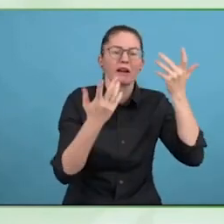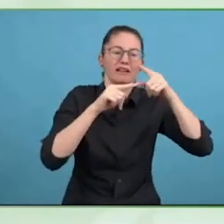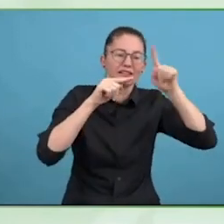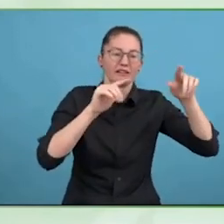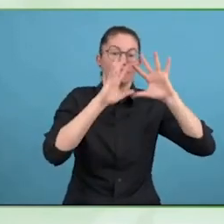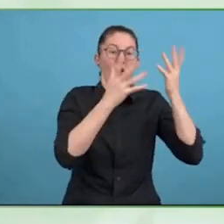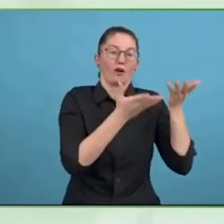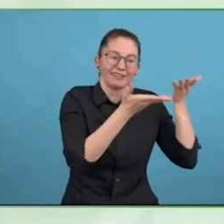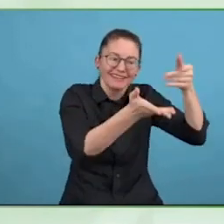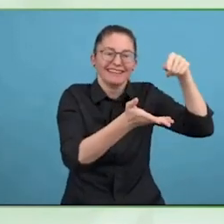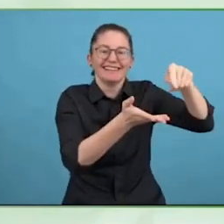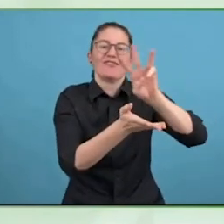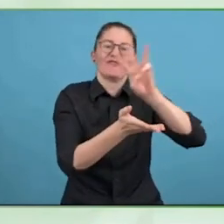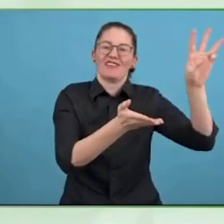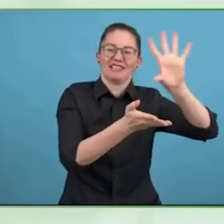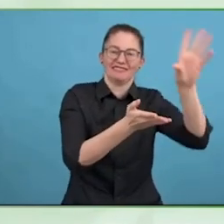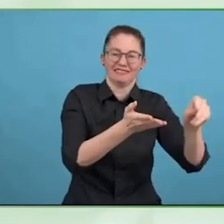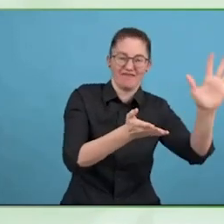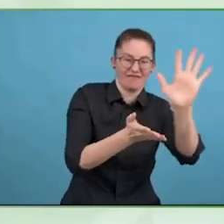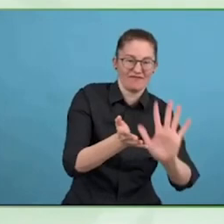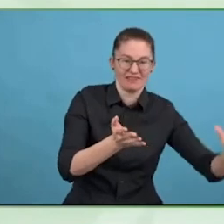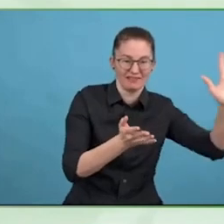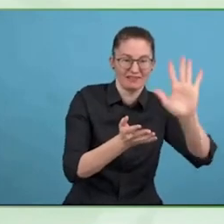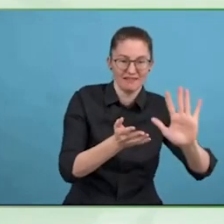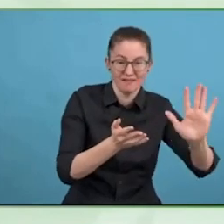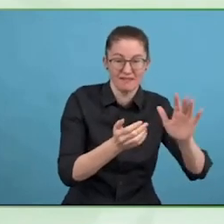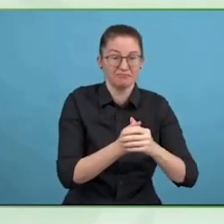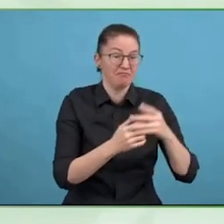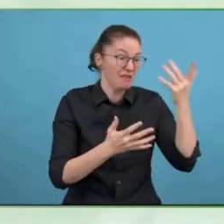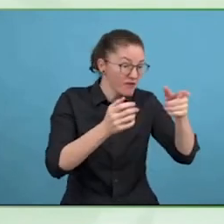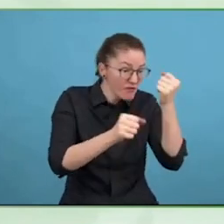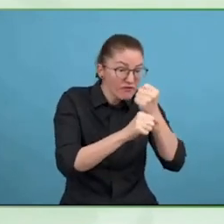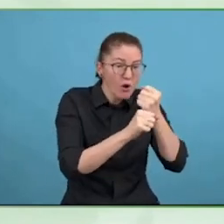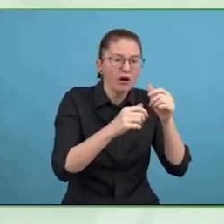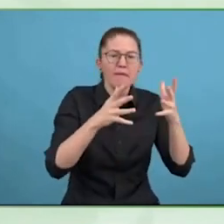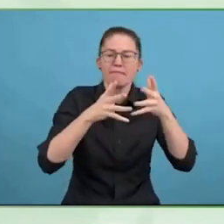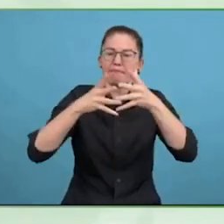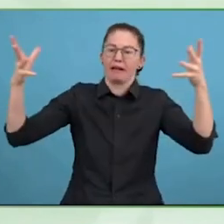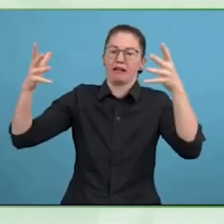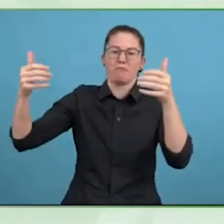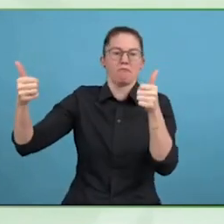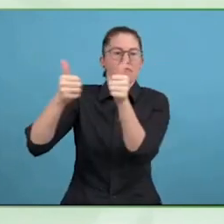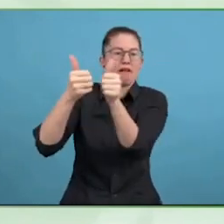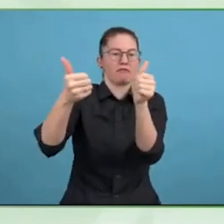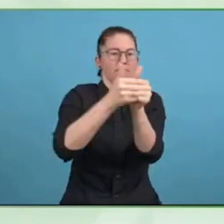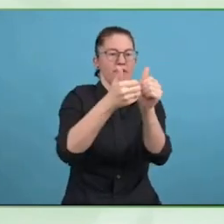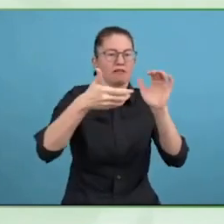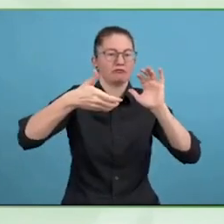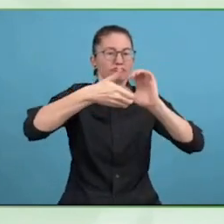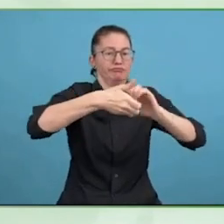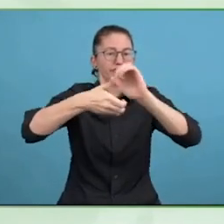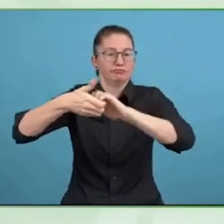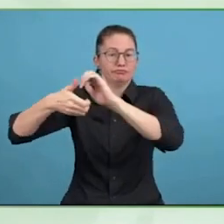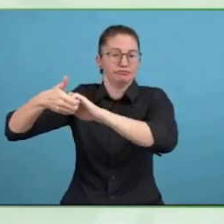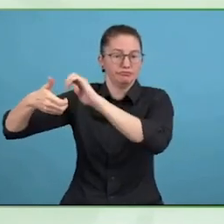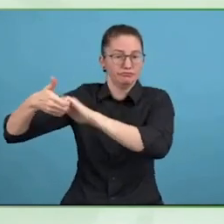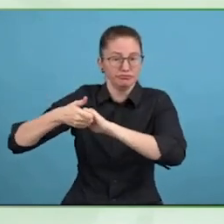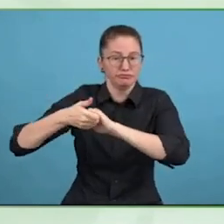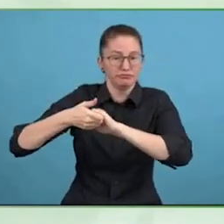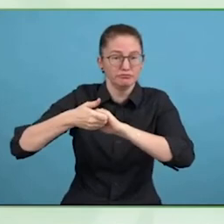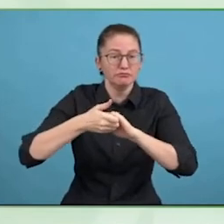Bernd, there's this whole issue of networking, which, as you know, is what we do here